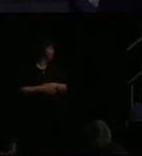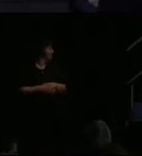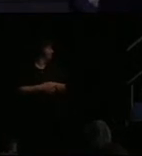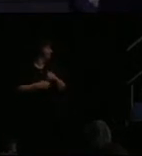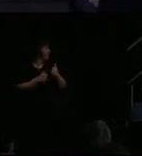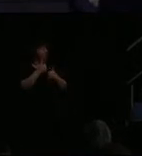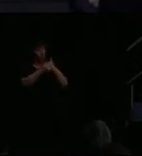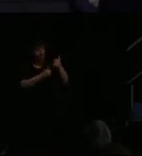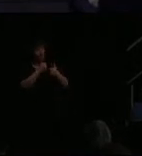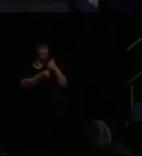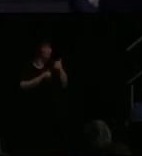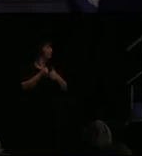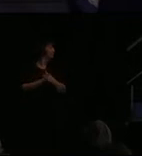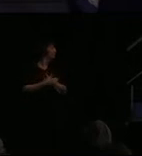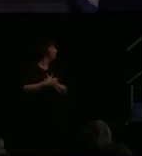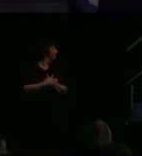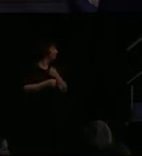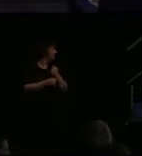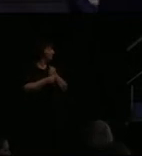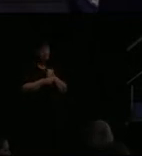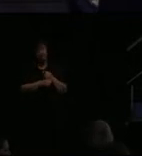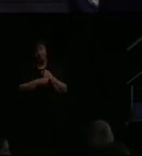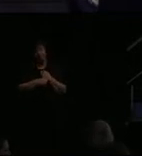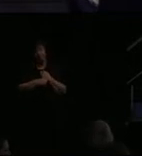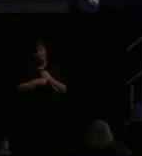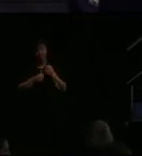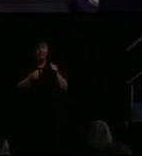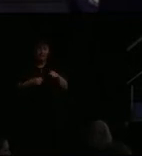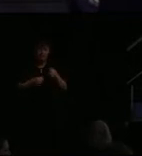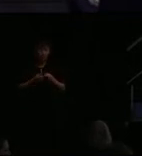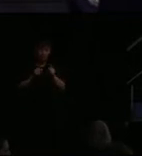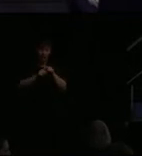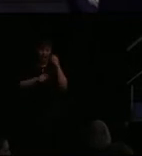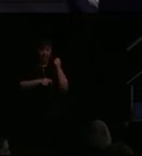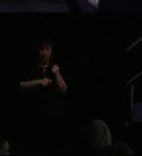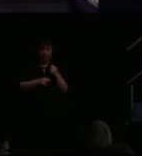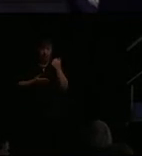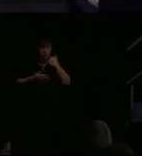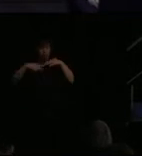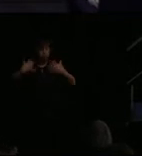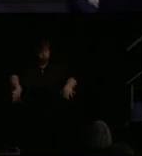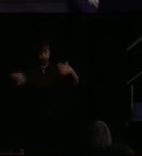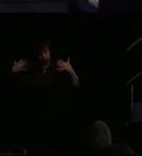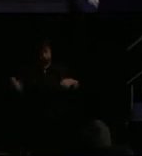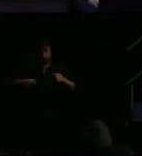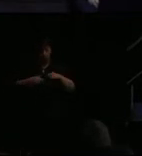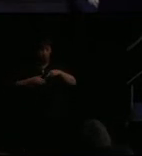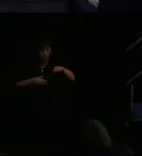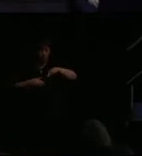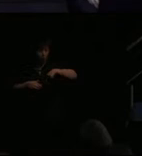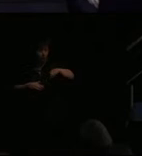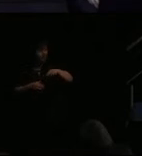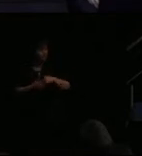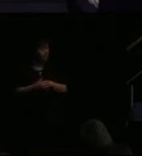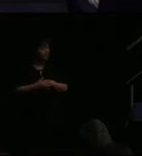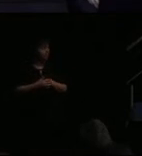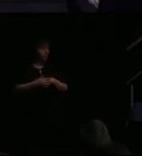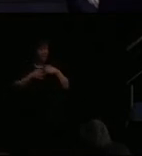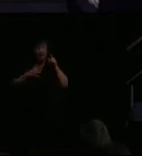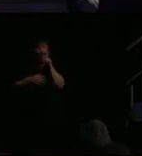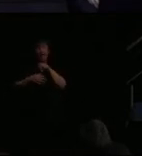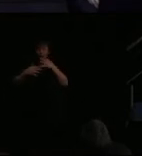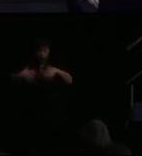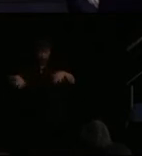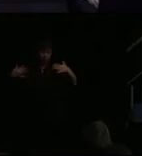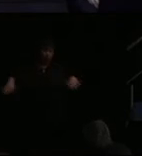well done, Gemma. We're so proud of you. So yes, we had an incredible week. These ladies were all amazing,